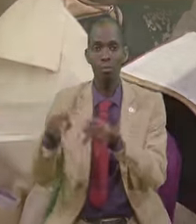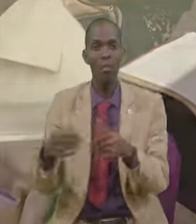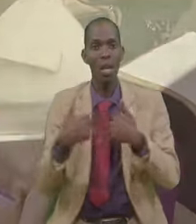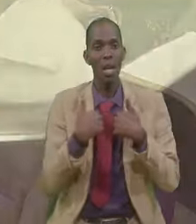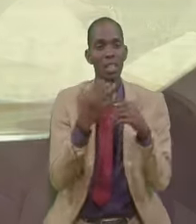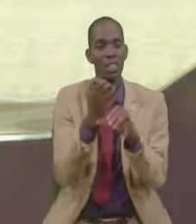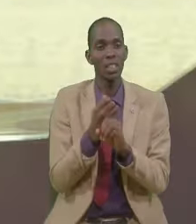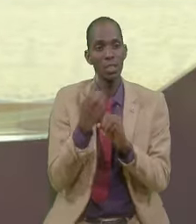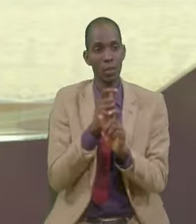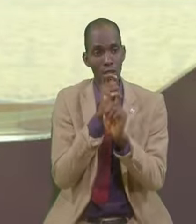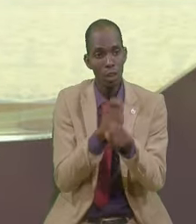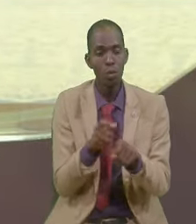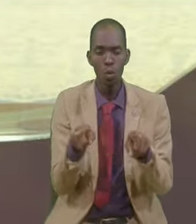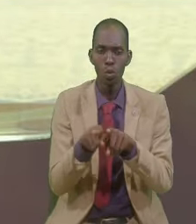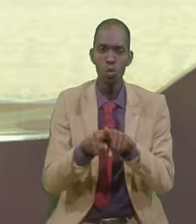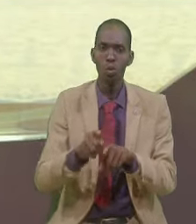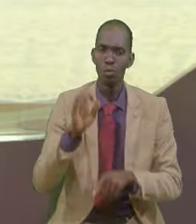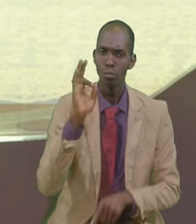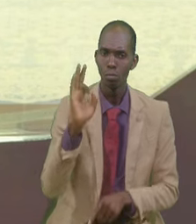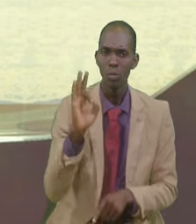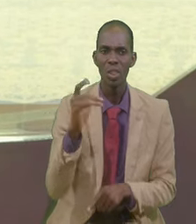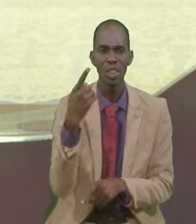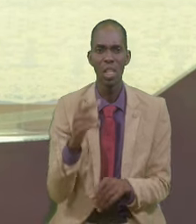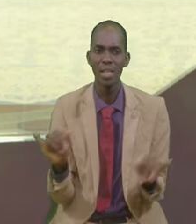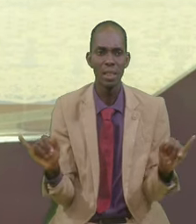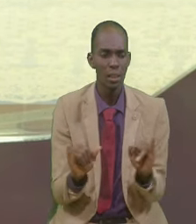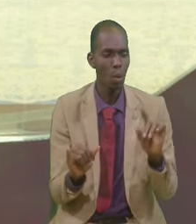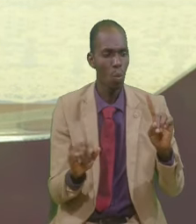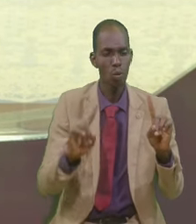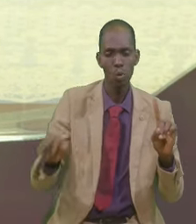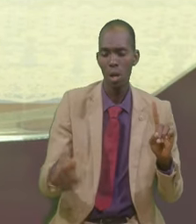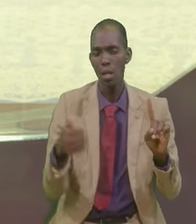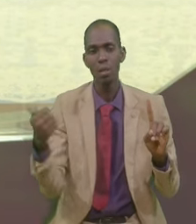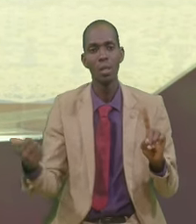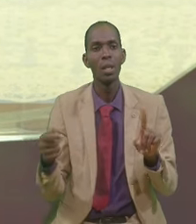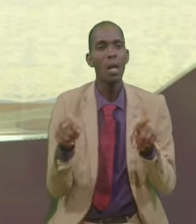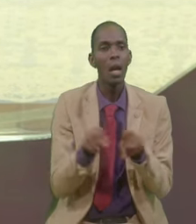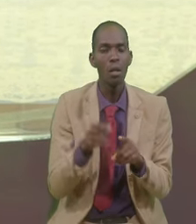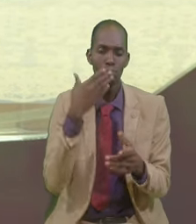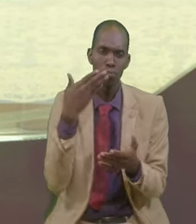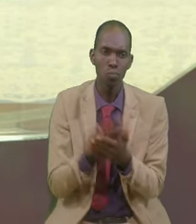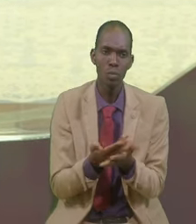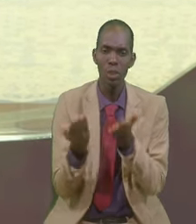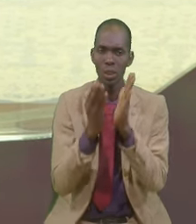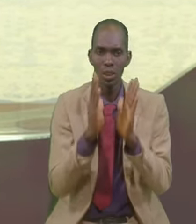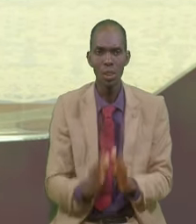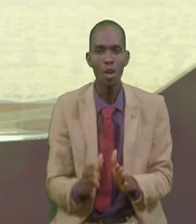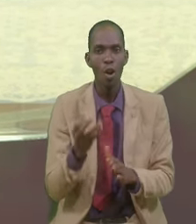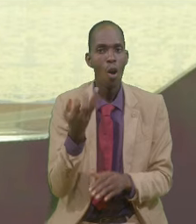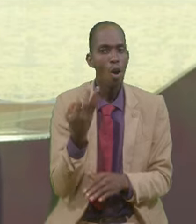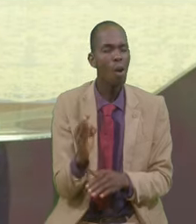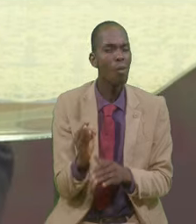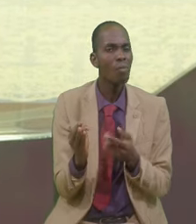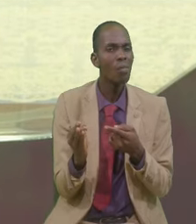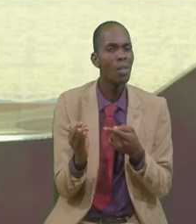even so minister the same one to another as good stewards of, here is where what we're